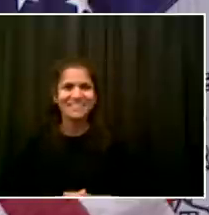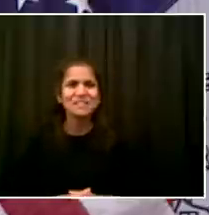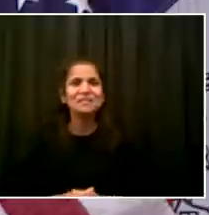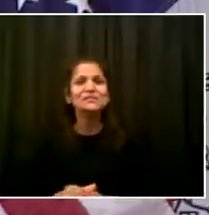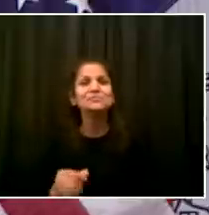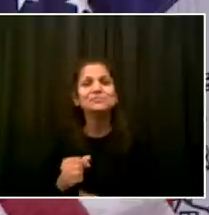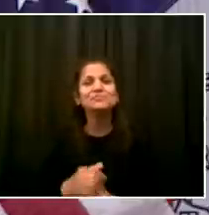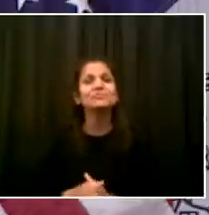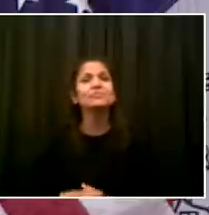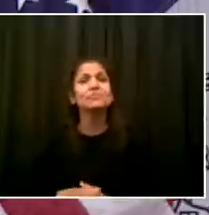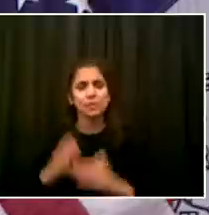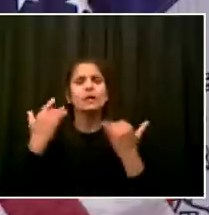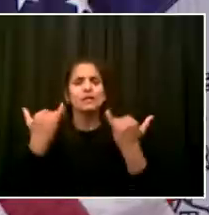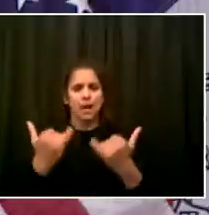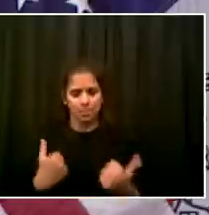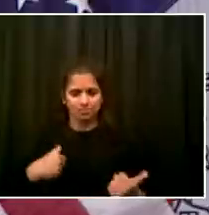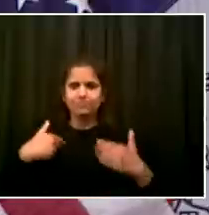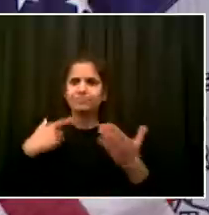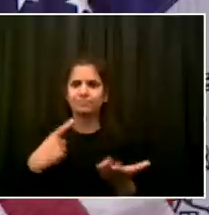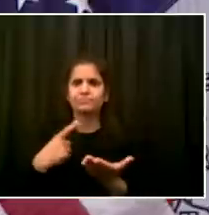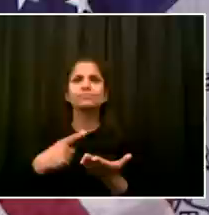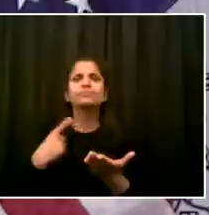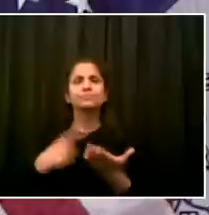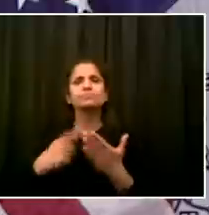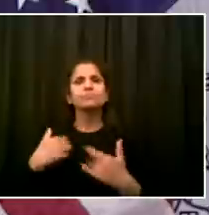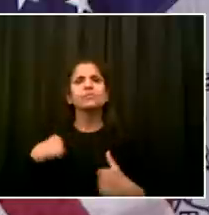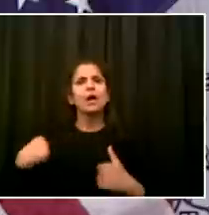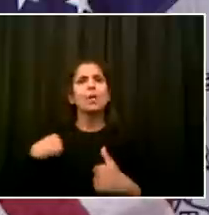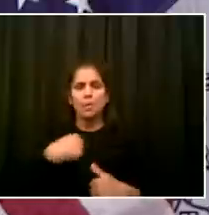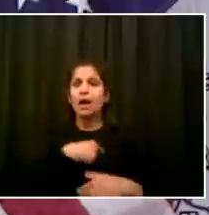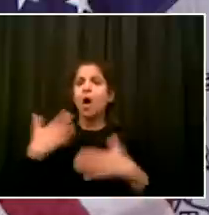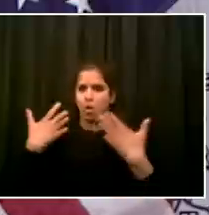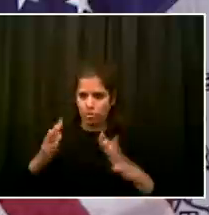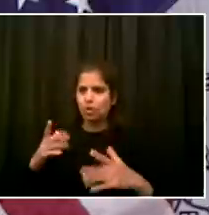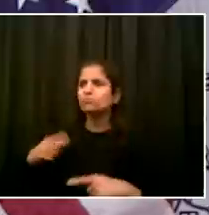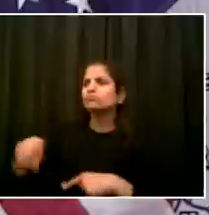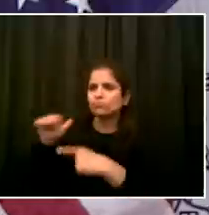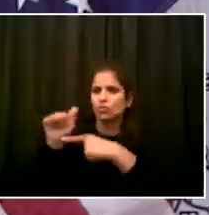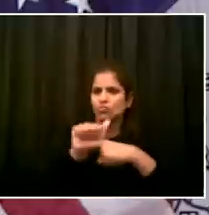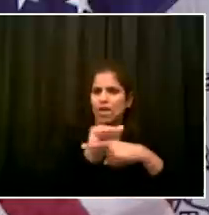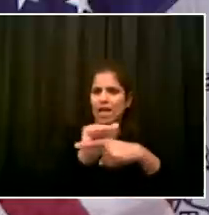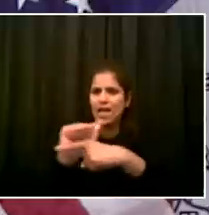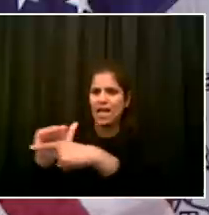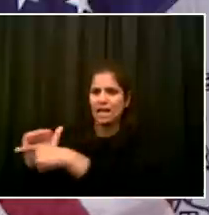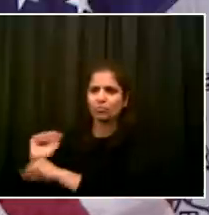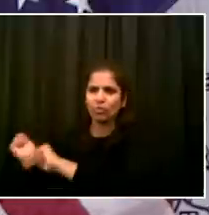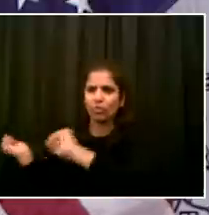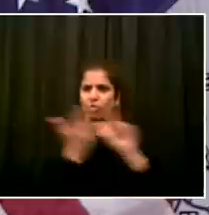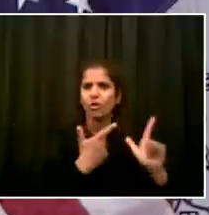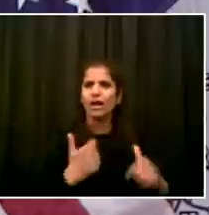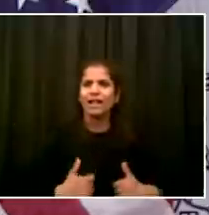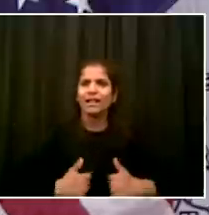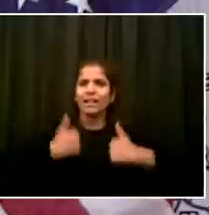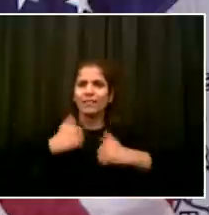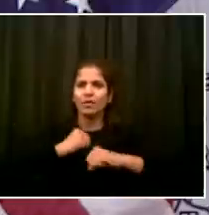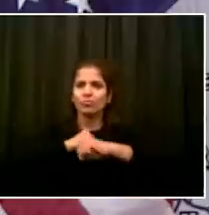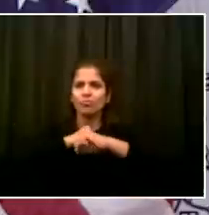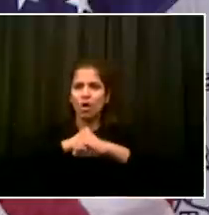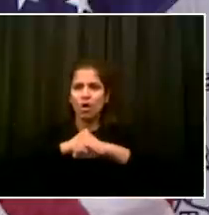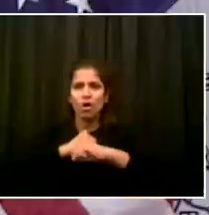The fact is we are getting the lifeguards ready right now. I'll have Commissioner Silver speak to it, but we're getting them ready right